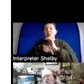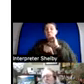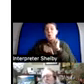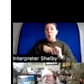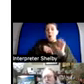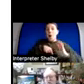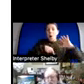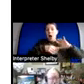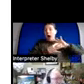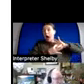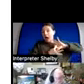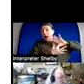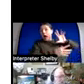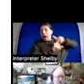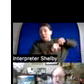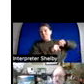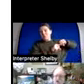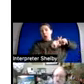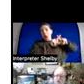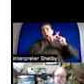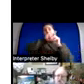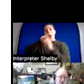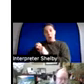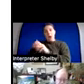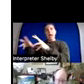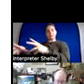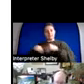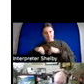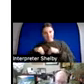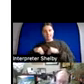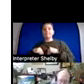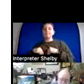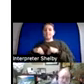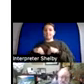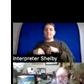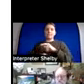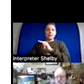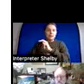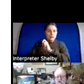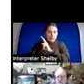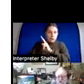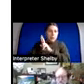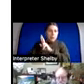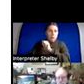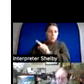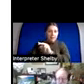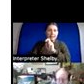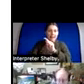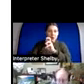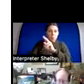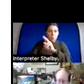of the new picture which is neural networks and deep learning i've talked about connectivism